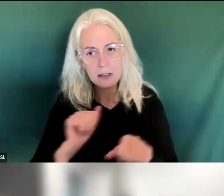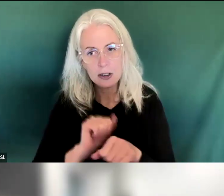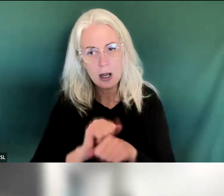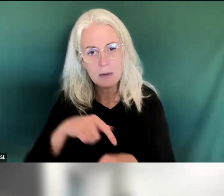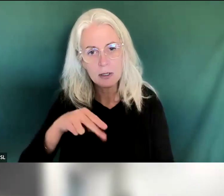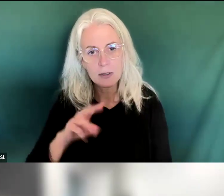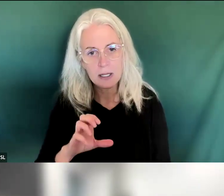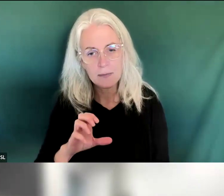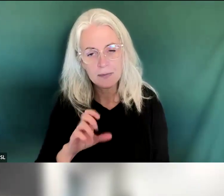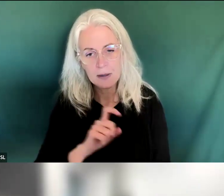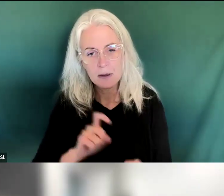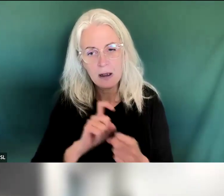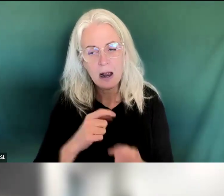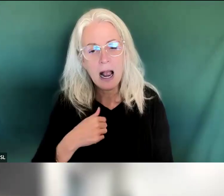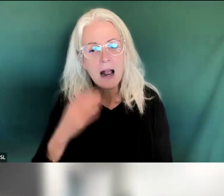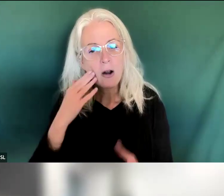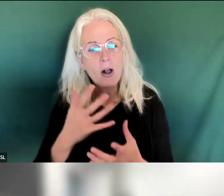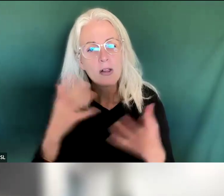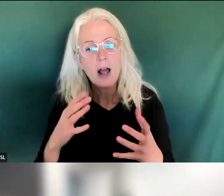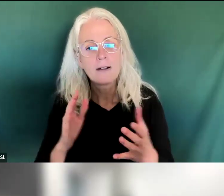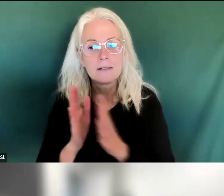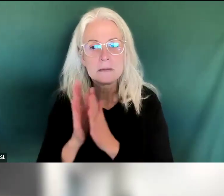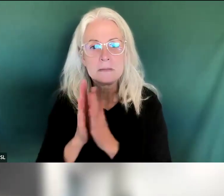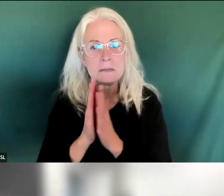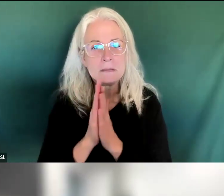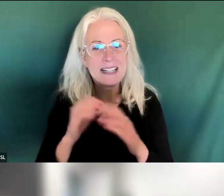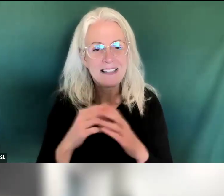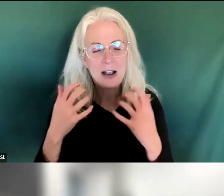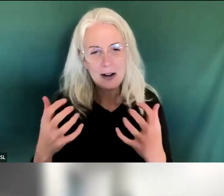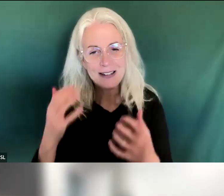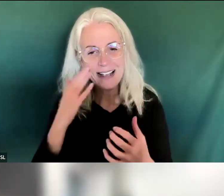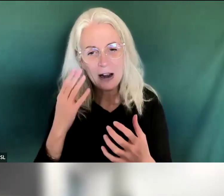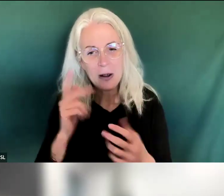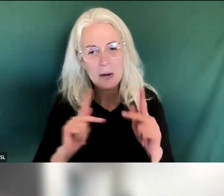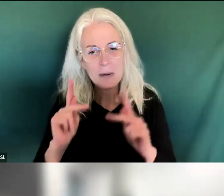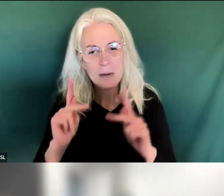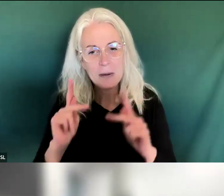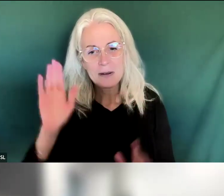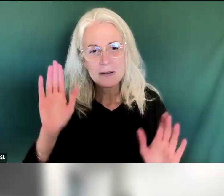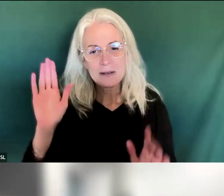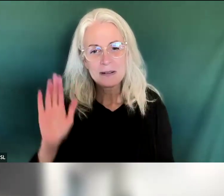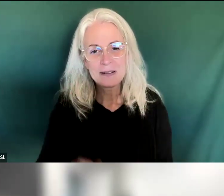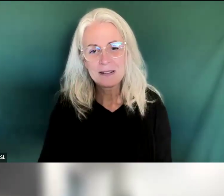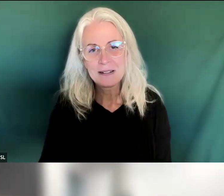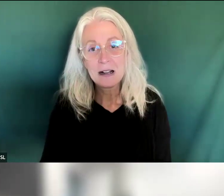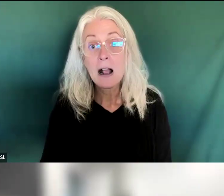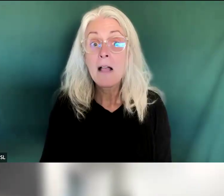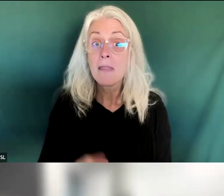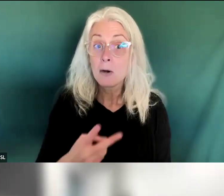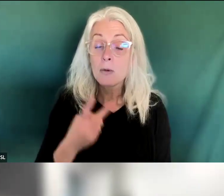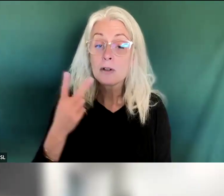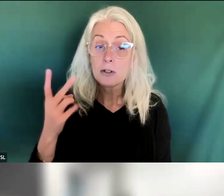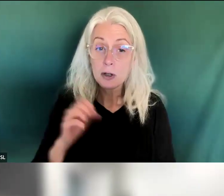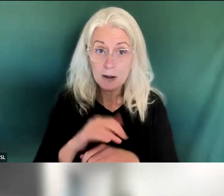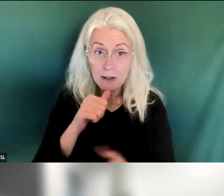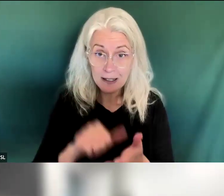this program. Particularly, I know there were a lot of claps in the audience. I know there were 2 advice letters last time you came, and to